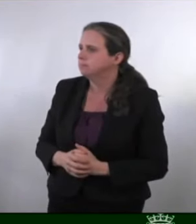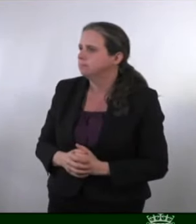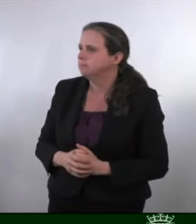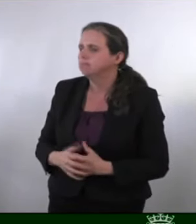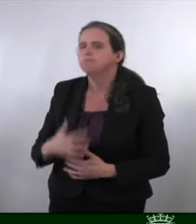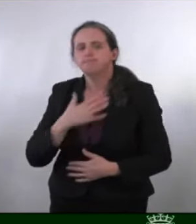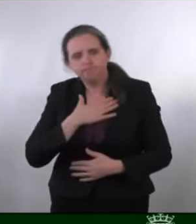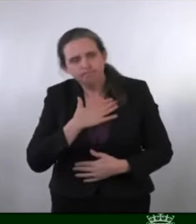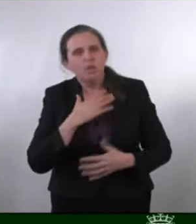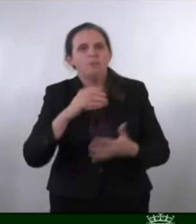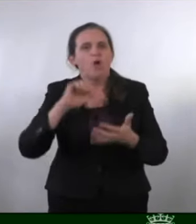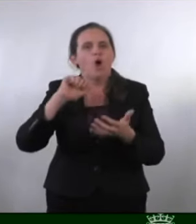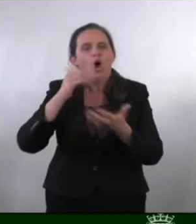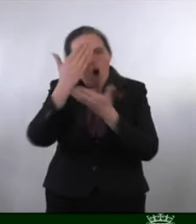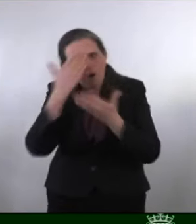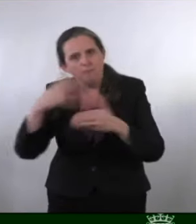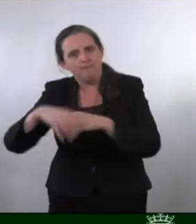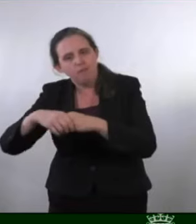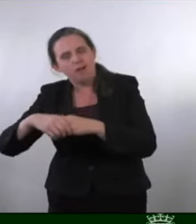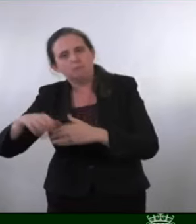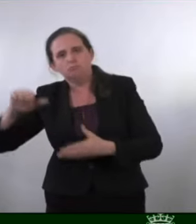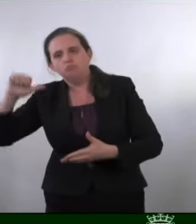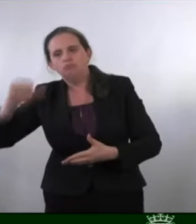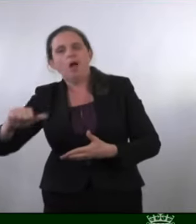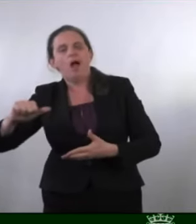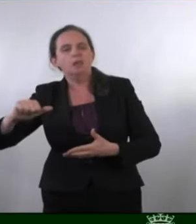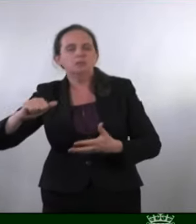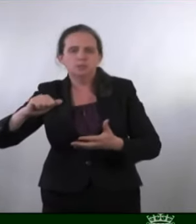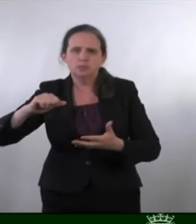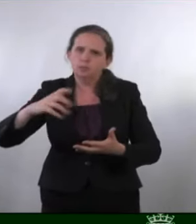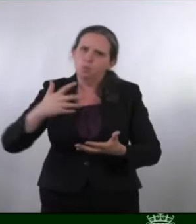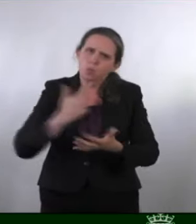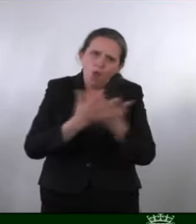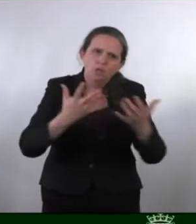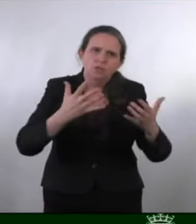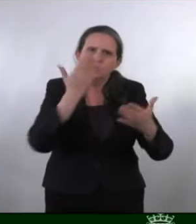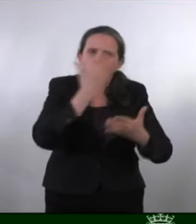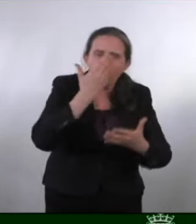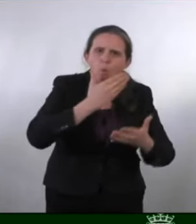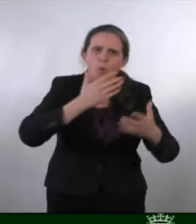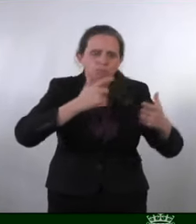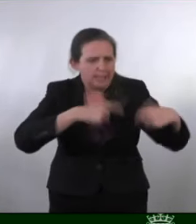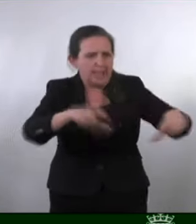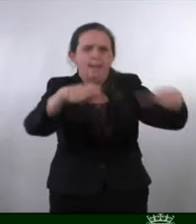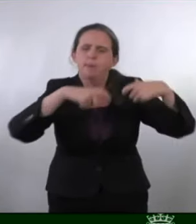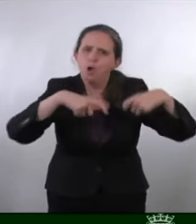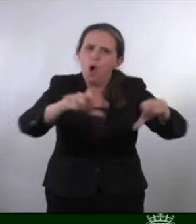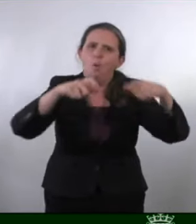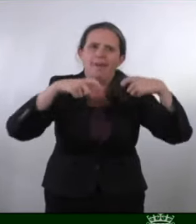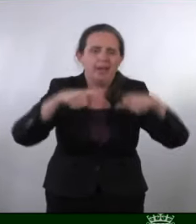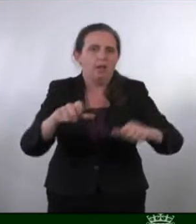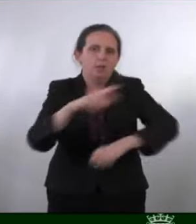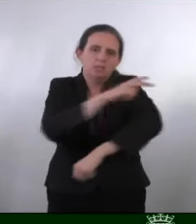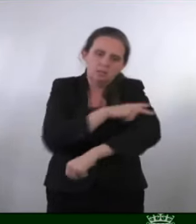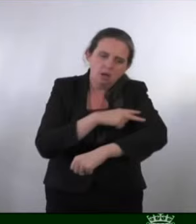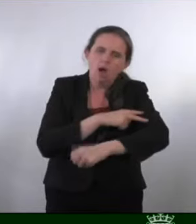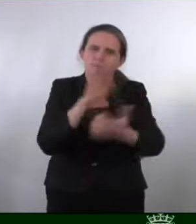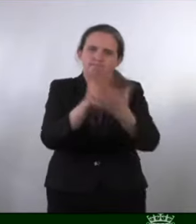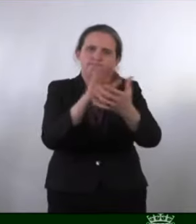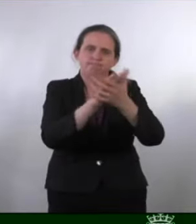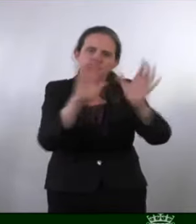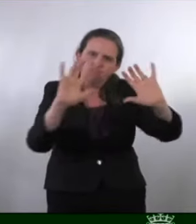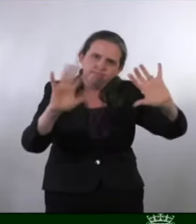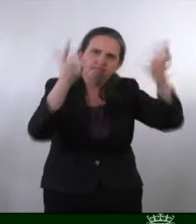in keeping going, and the vast majority of schools, 99% or